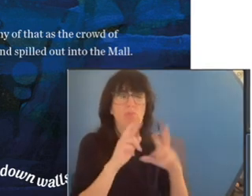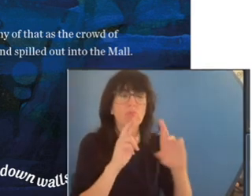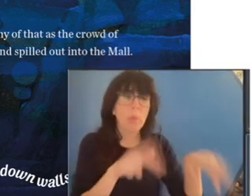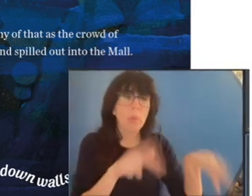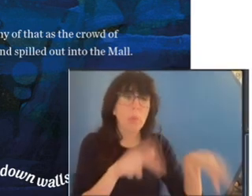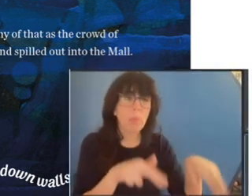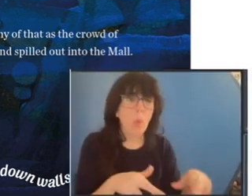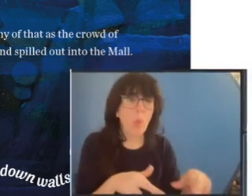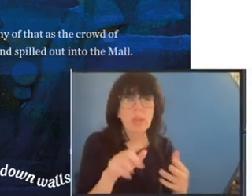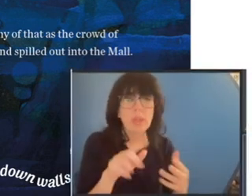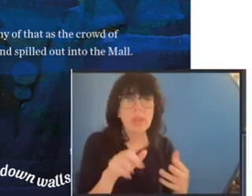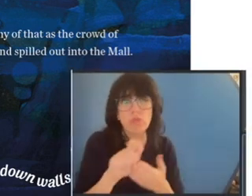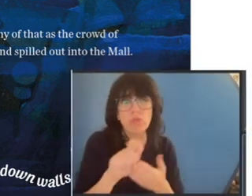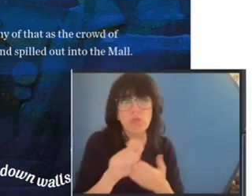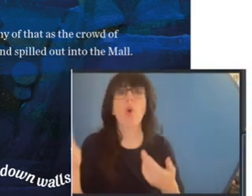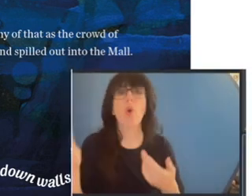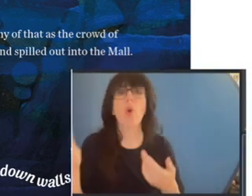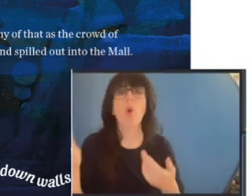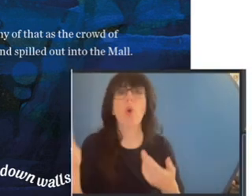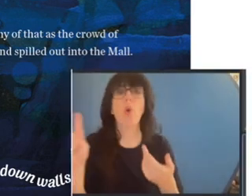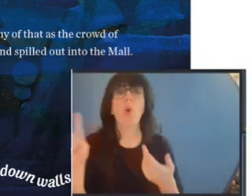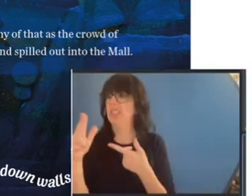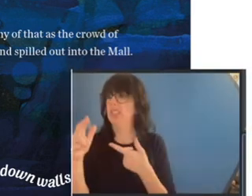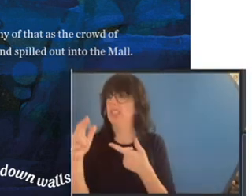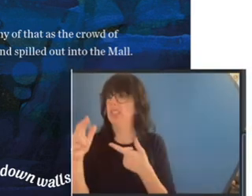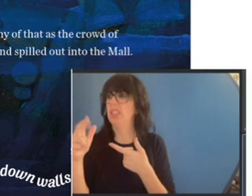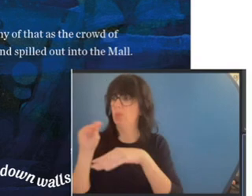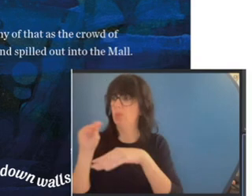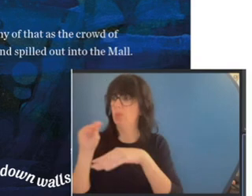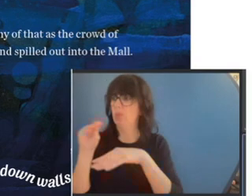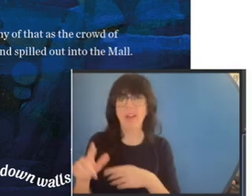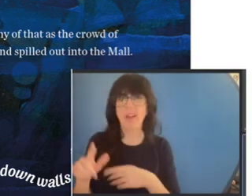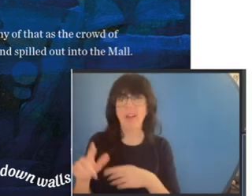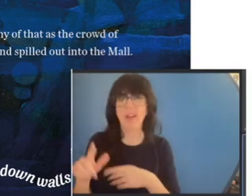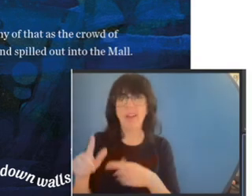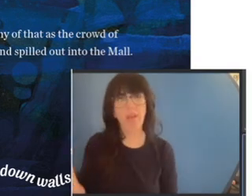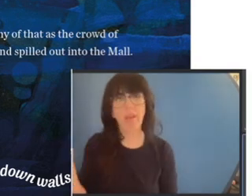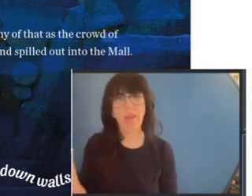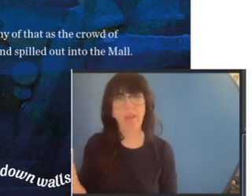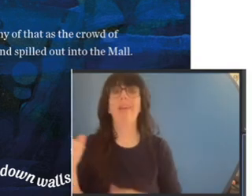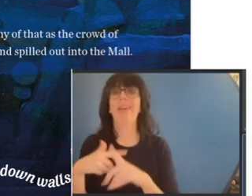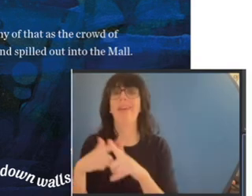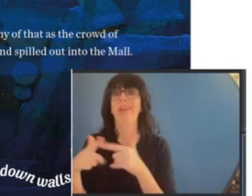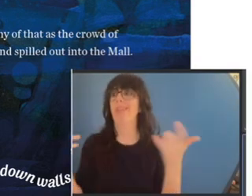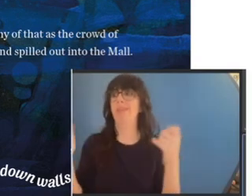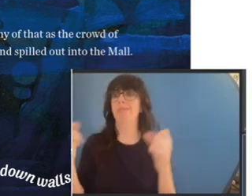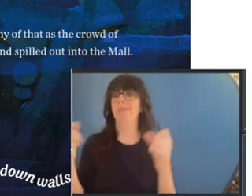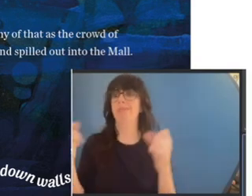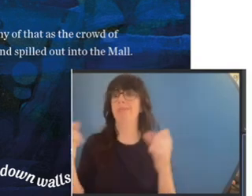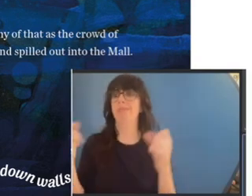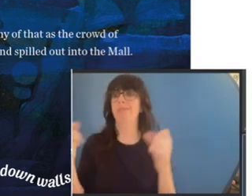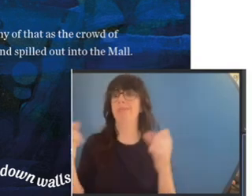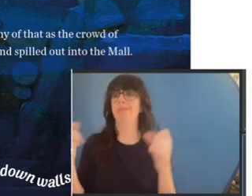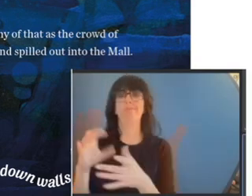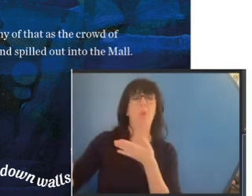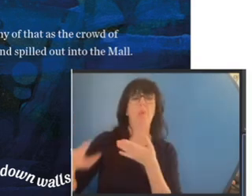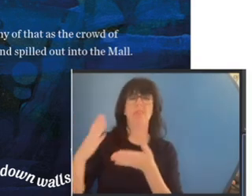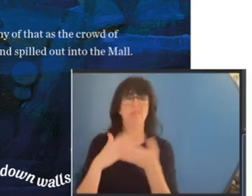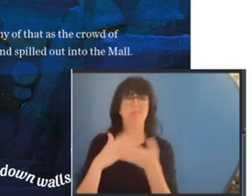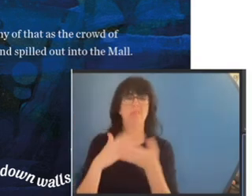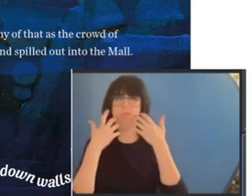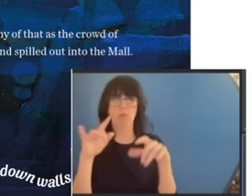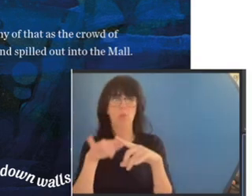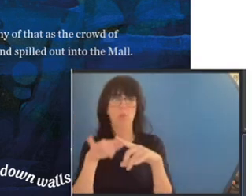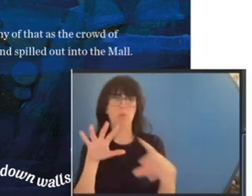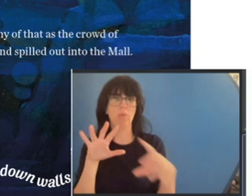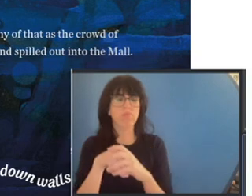trusted advisor to Dr. King and then had been let go. Some would have nothing to do with Bayard. After all, they